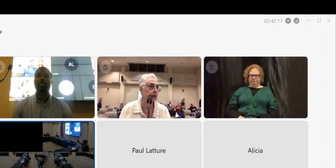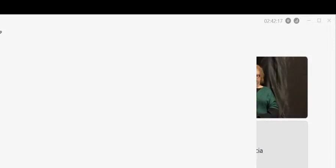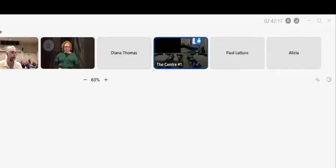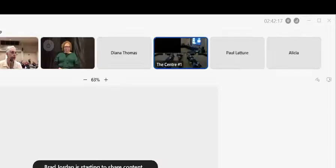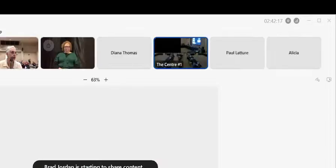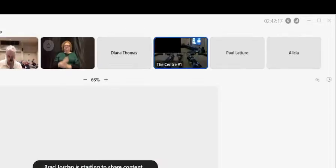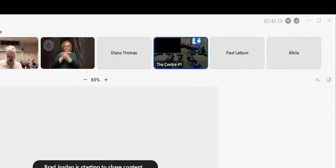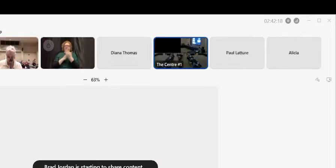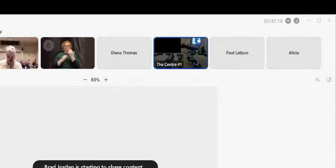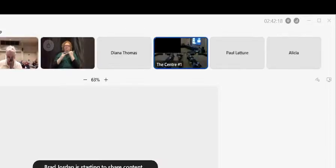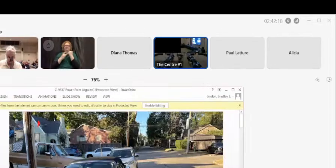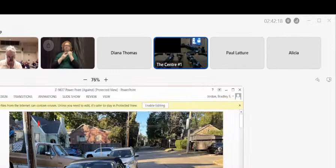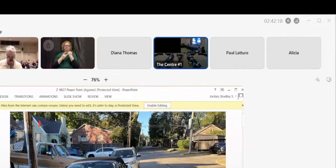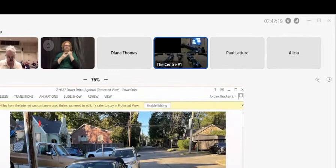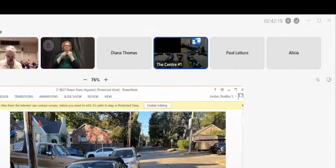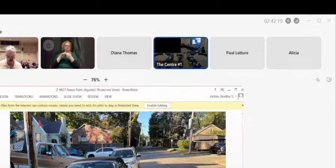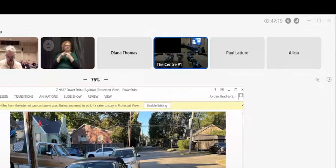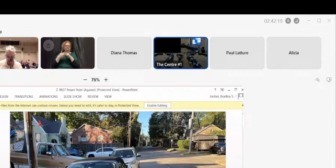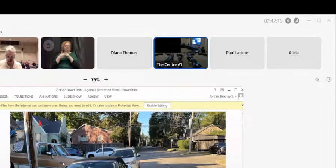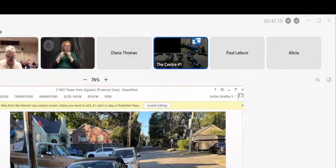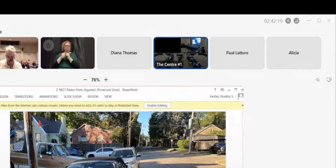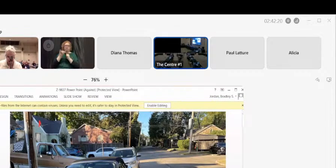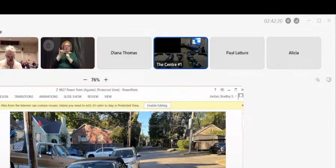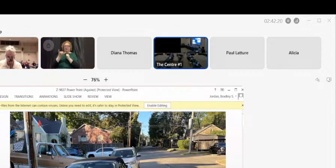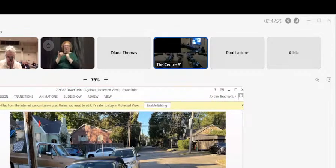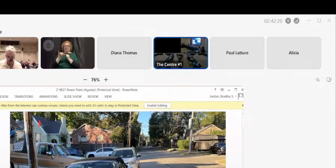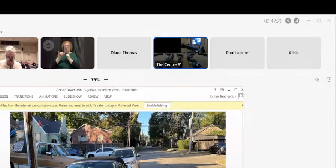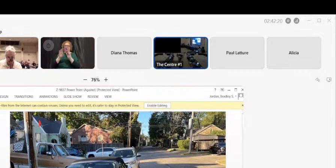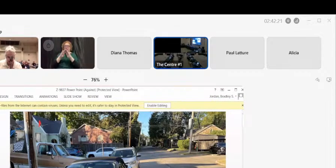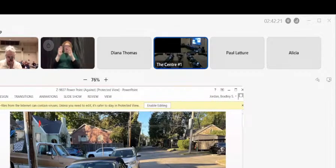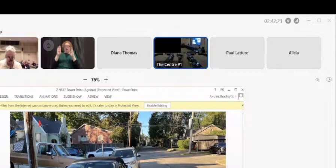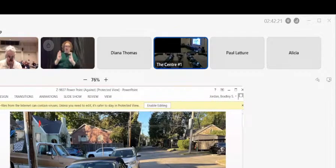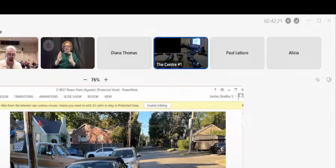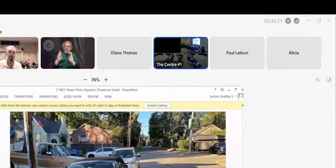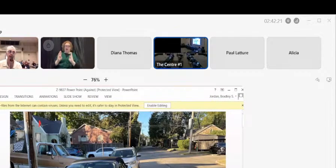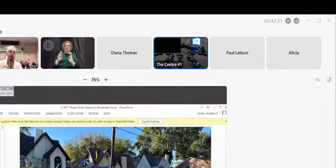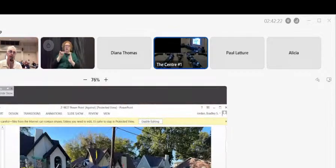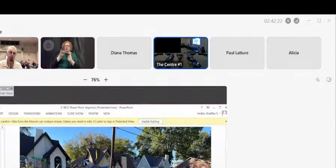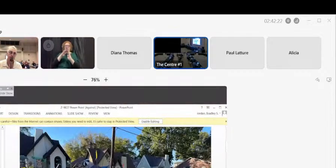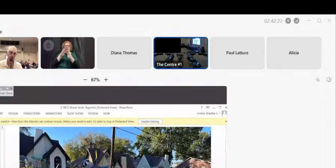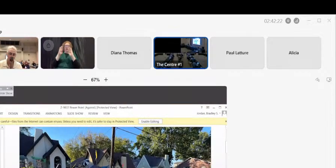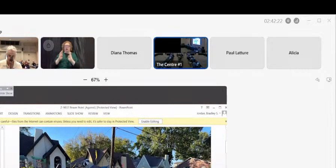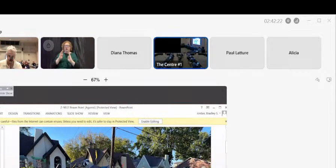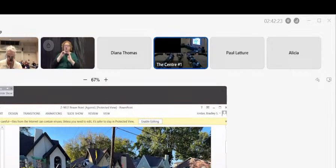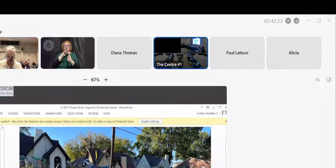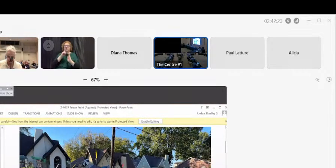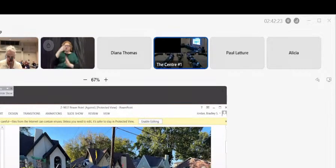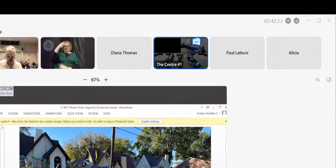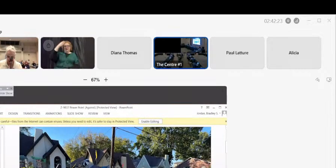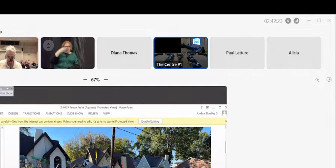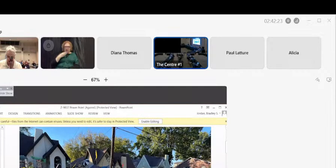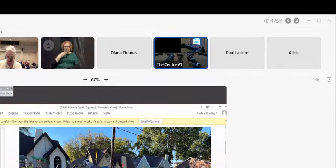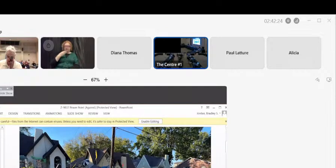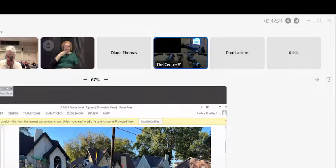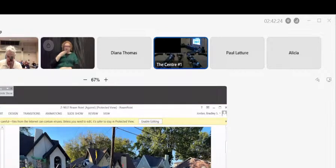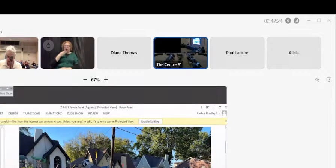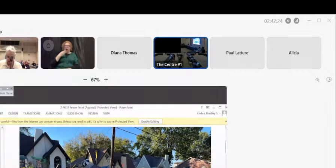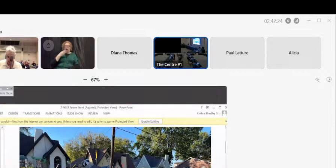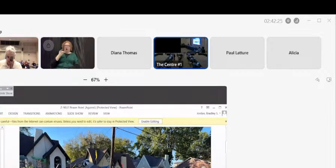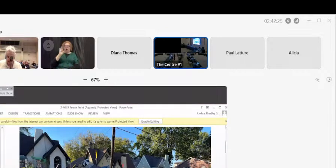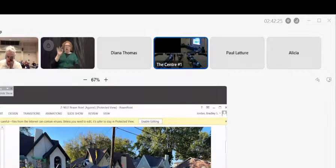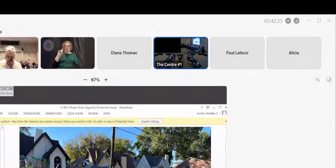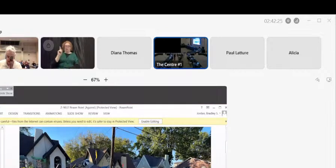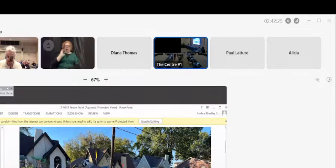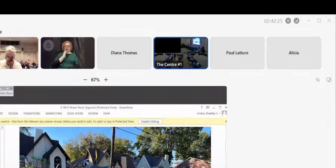technical issues with this particular house. The house is directly in front of the firehouse. There